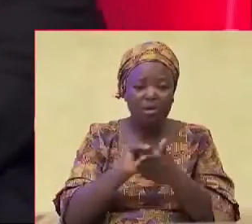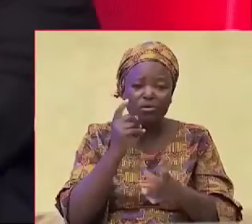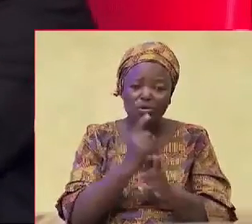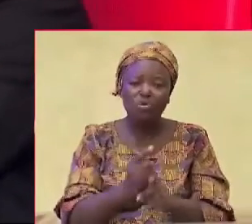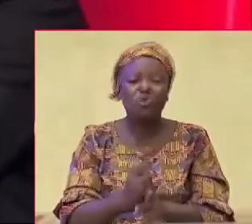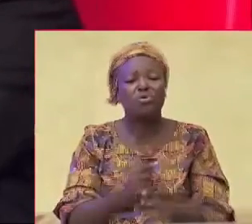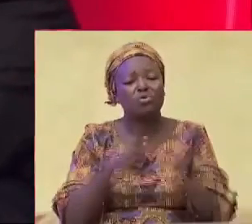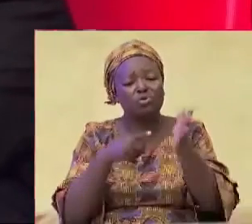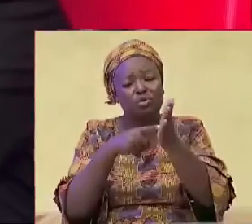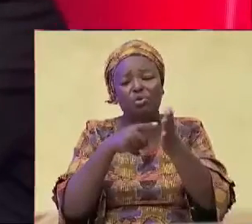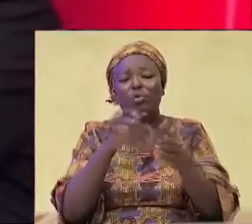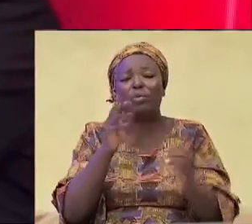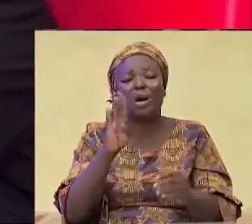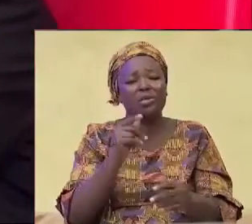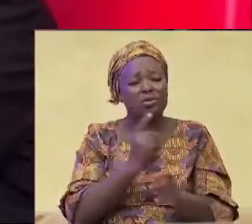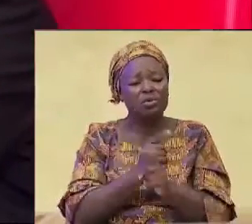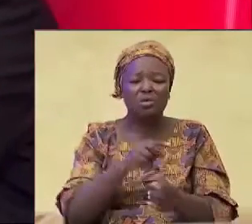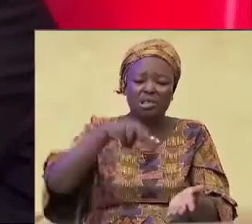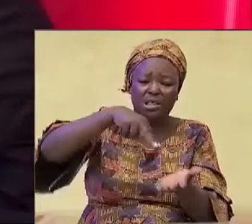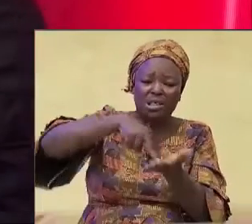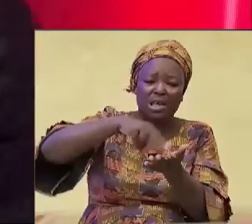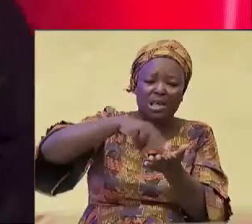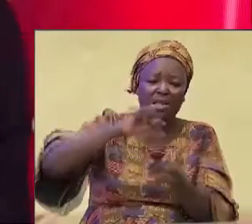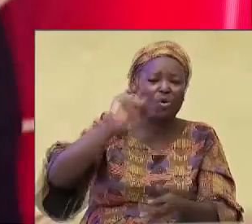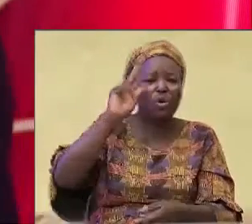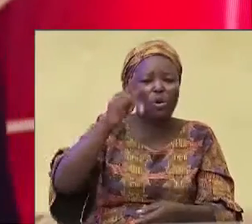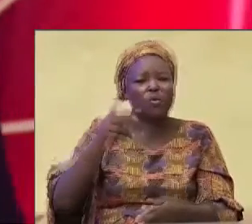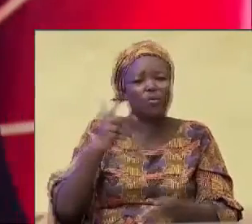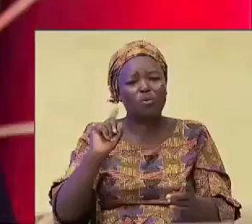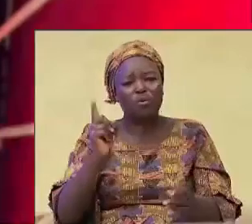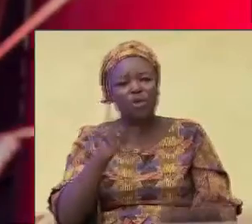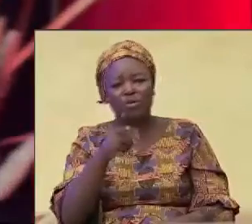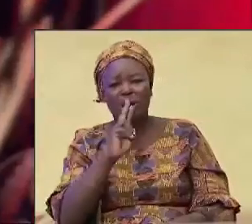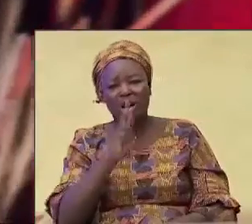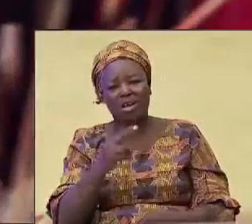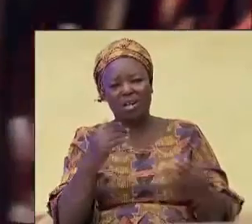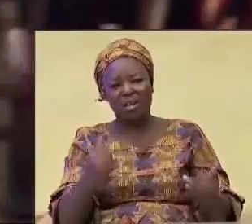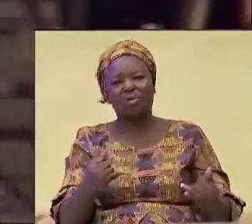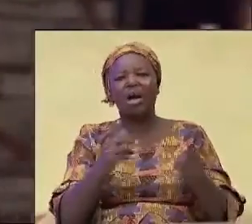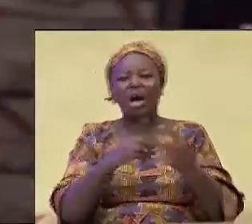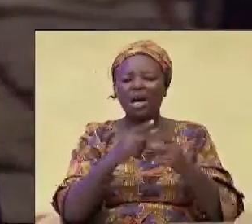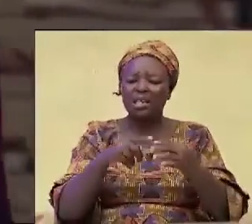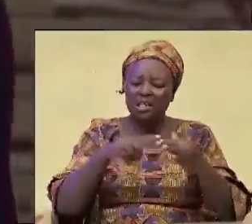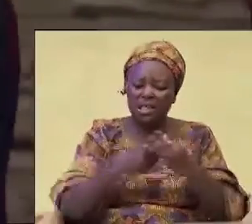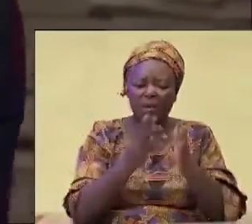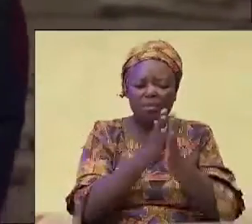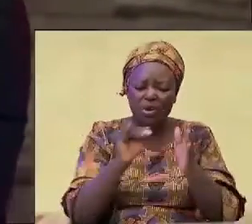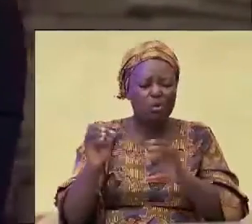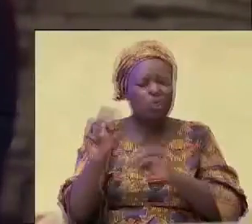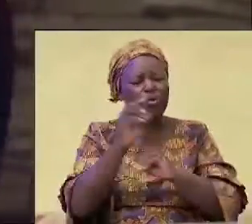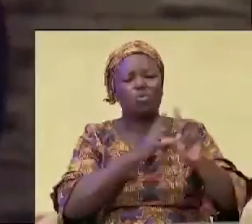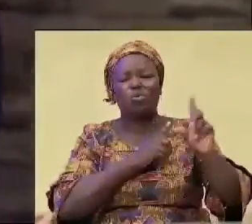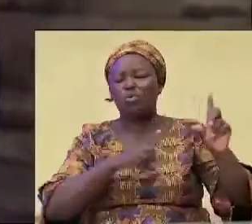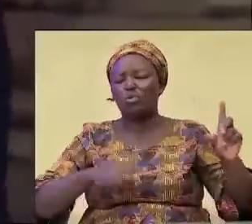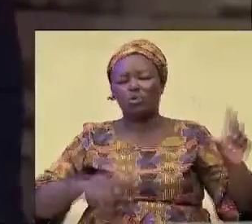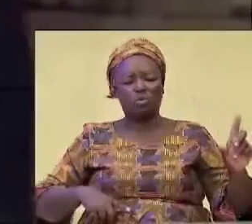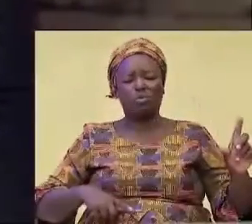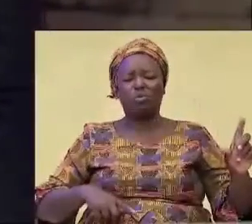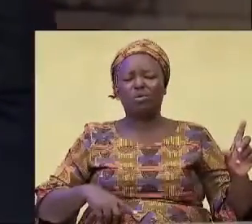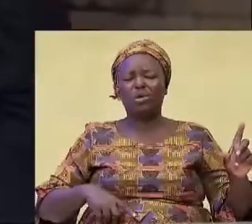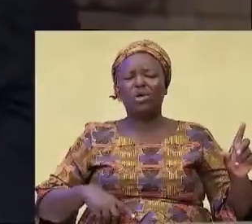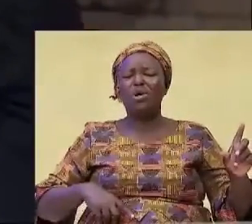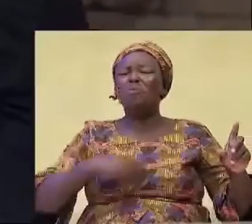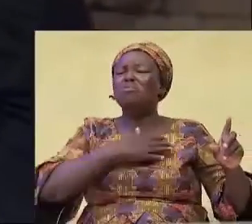And you indicate your come by just standing upright there. Then tell the